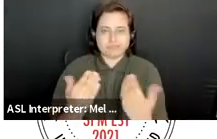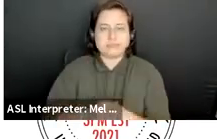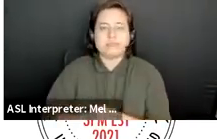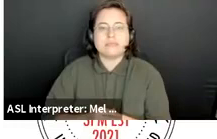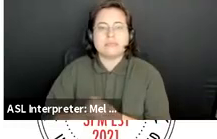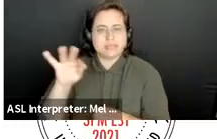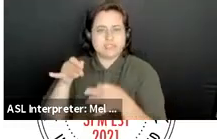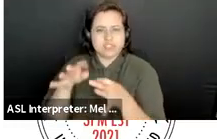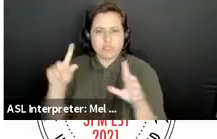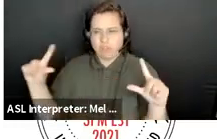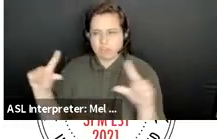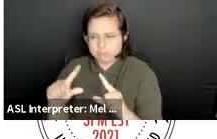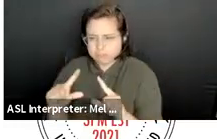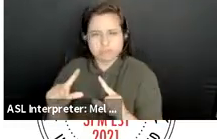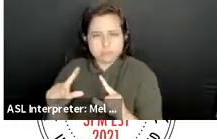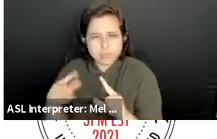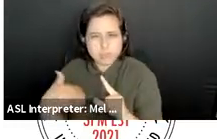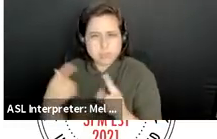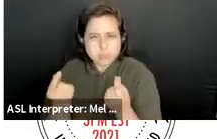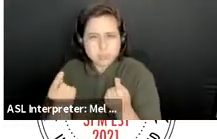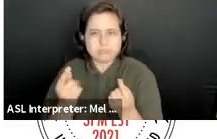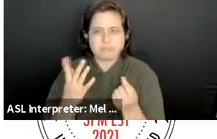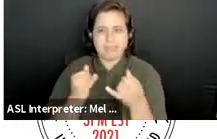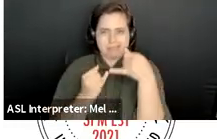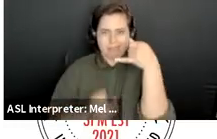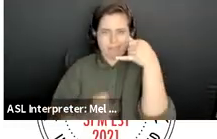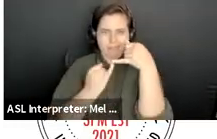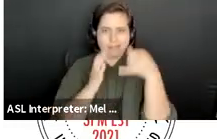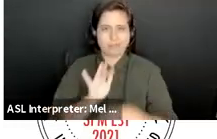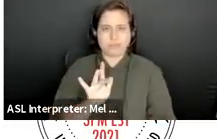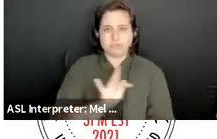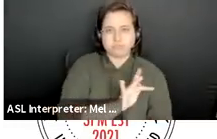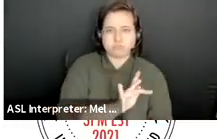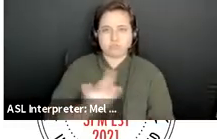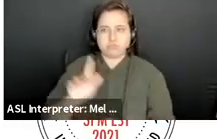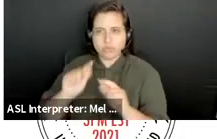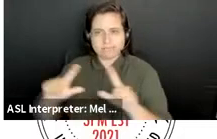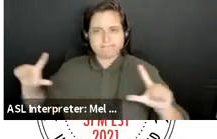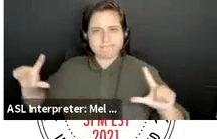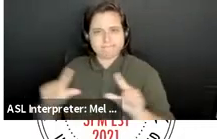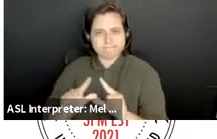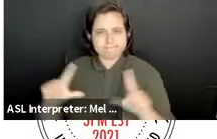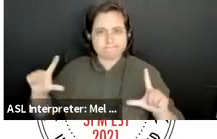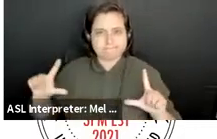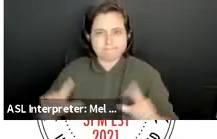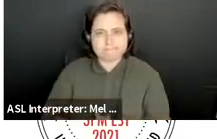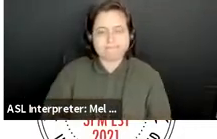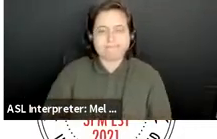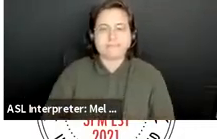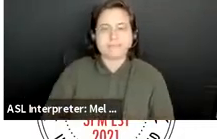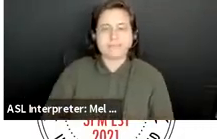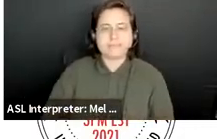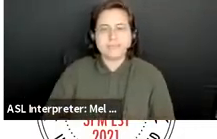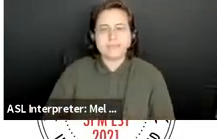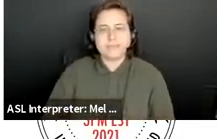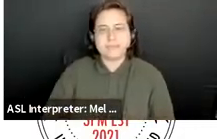of the interpreter box by sliding to the left or right the vertical line that divides the interpreter's video from single